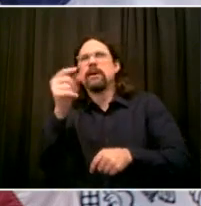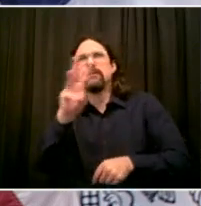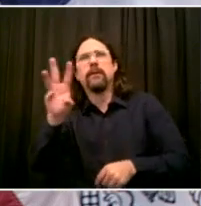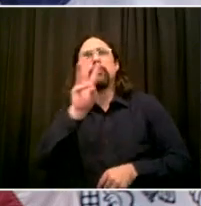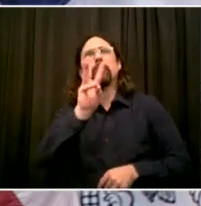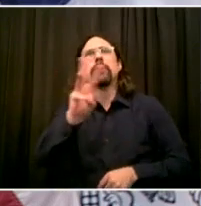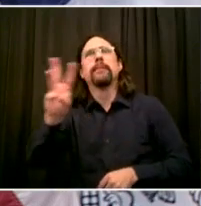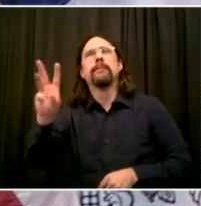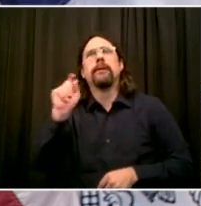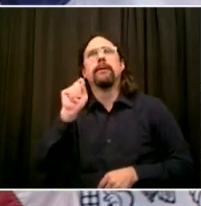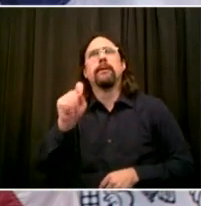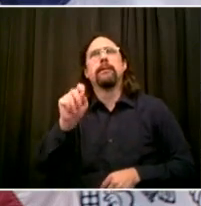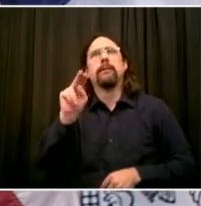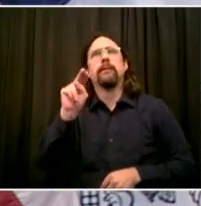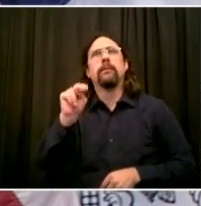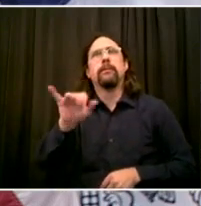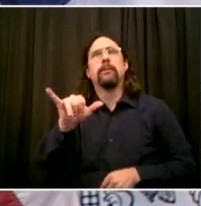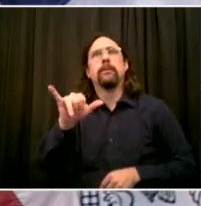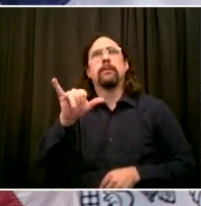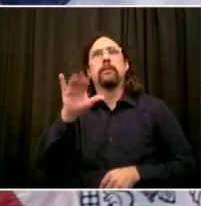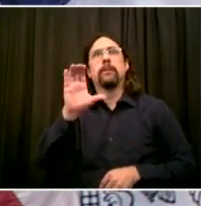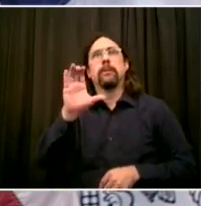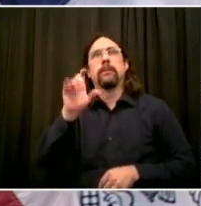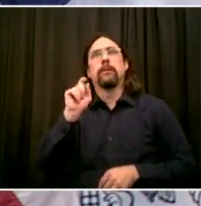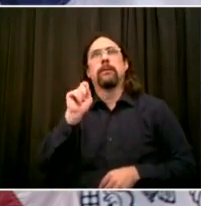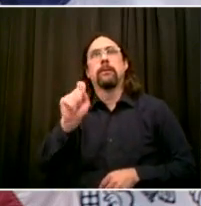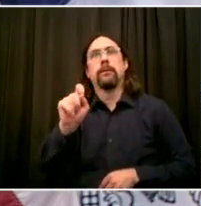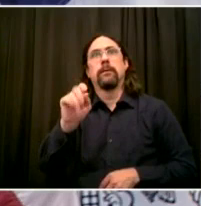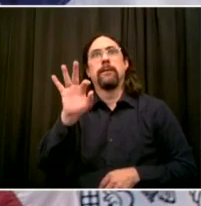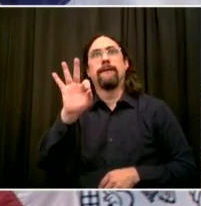www.nycsa.org/real-estate/sites. Thank you. Very much.